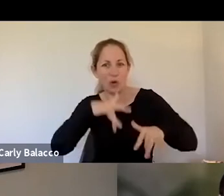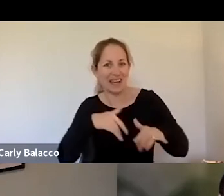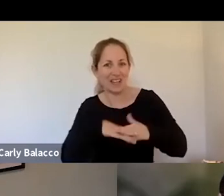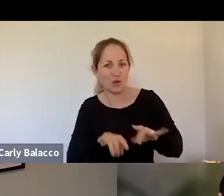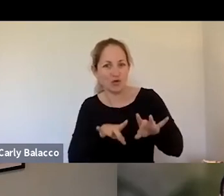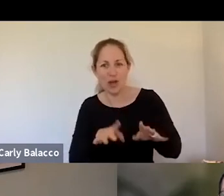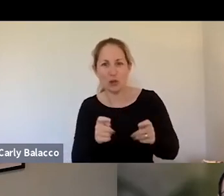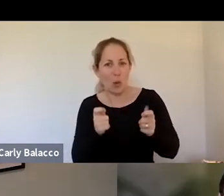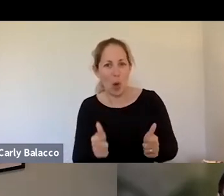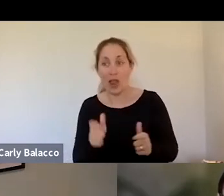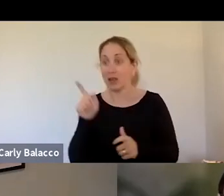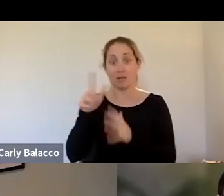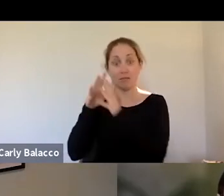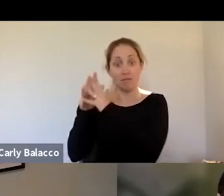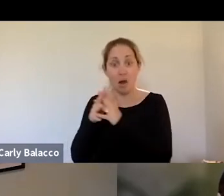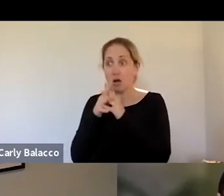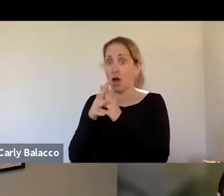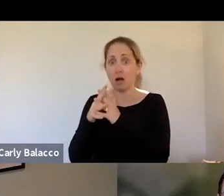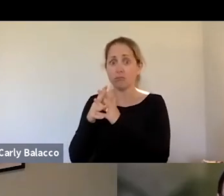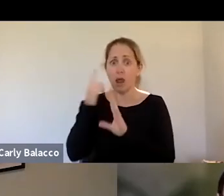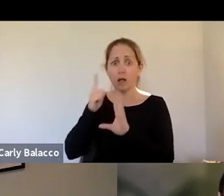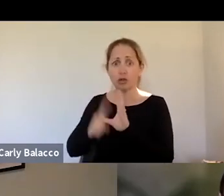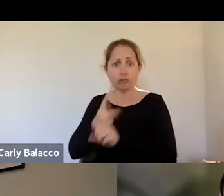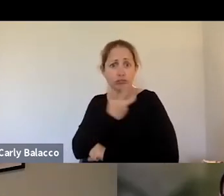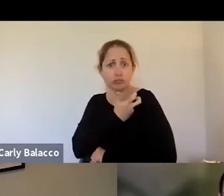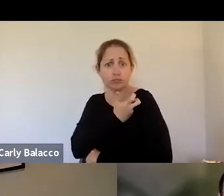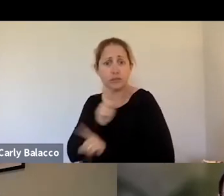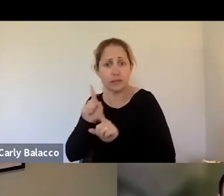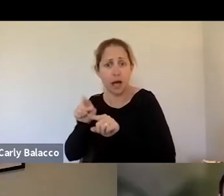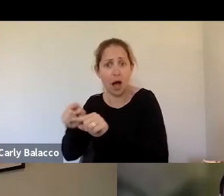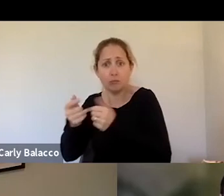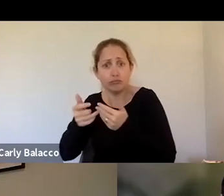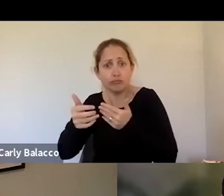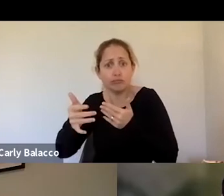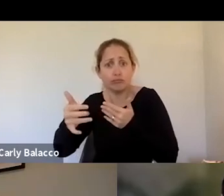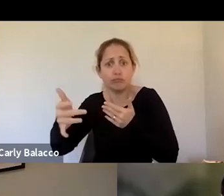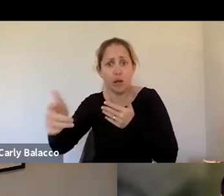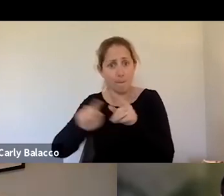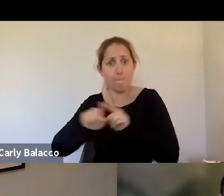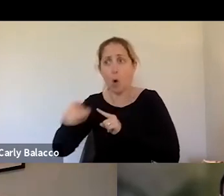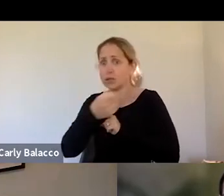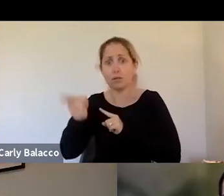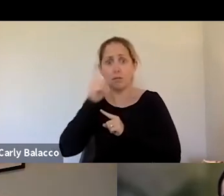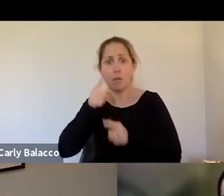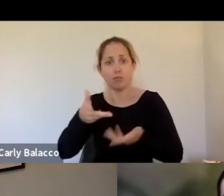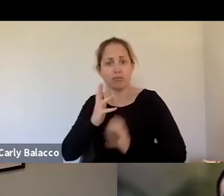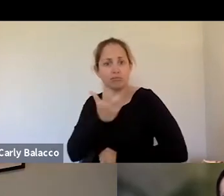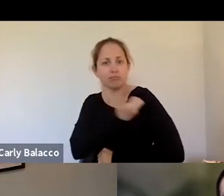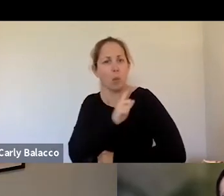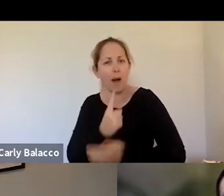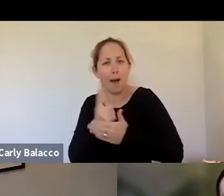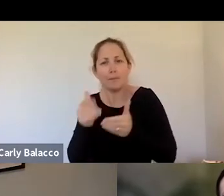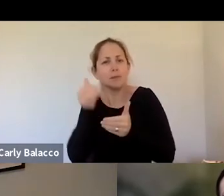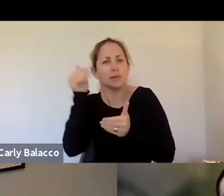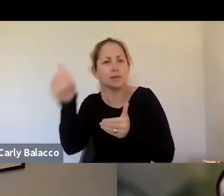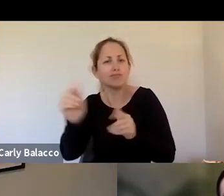that are vaccinated, and kind of what sort of new issues emerge once you've got a kind of majority of audiences vaccinated.